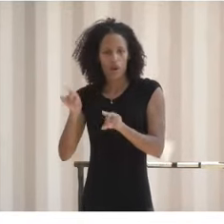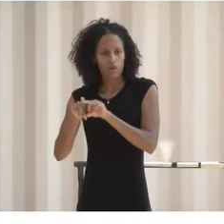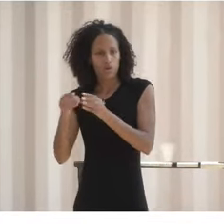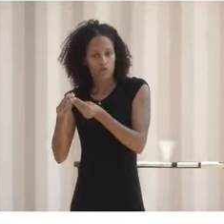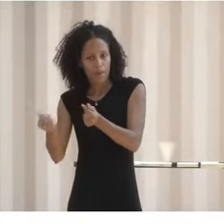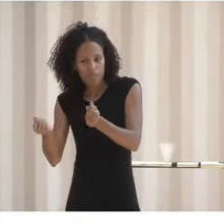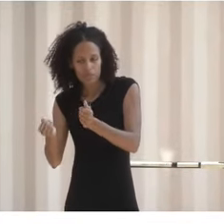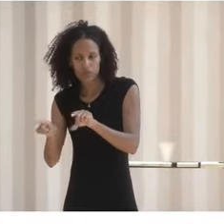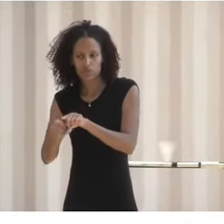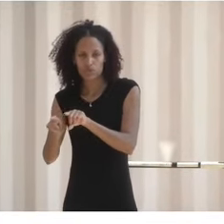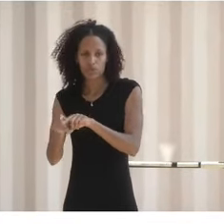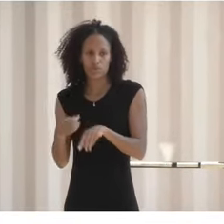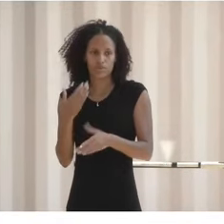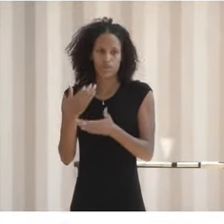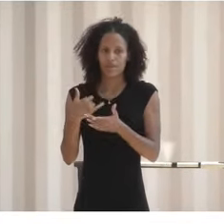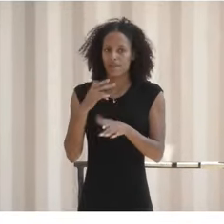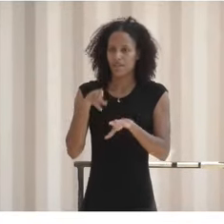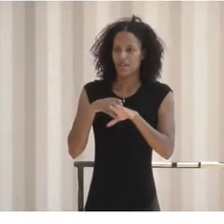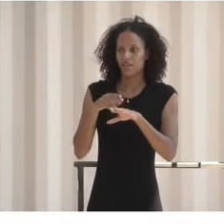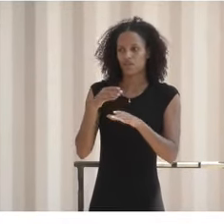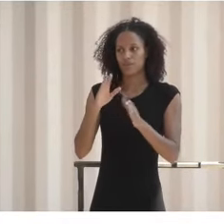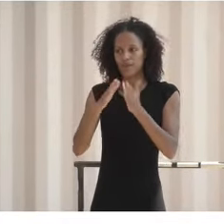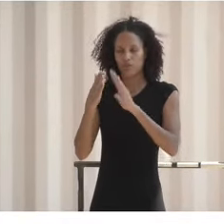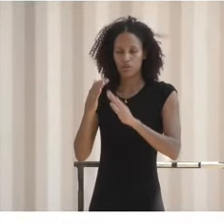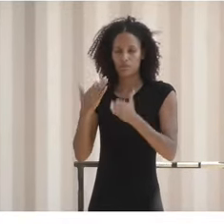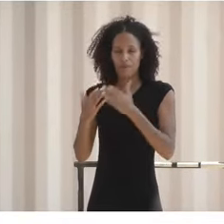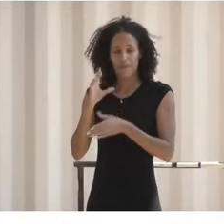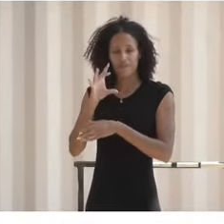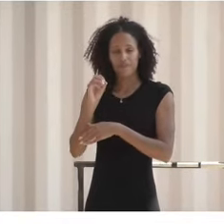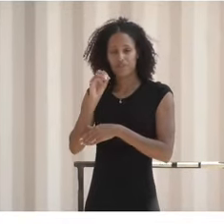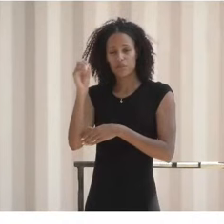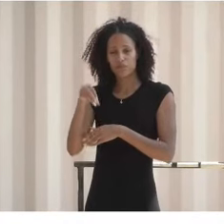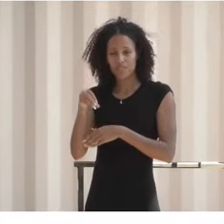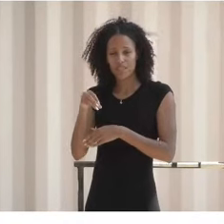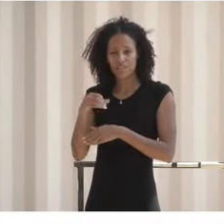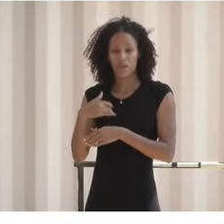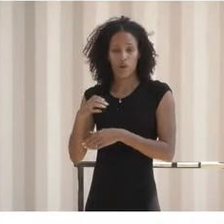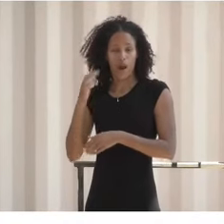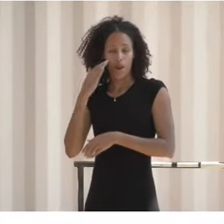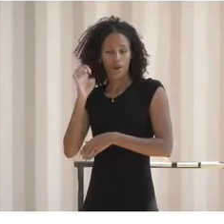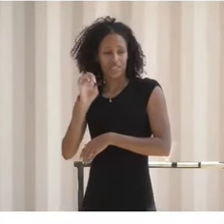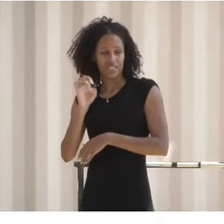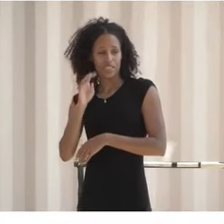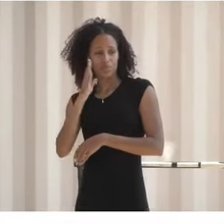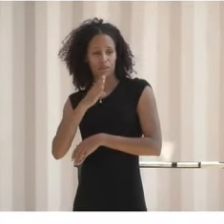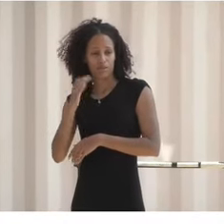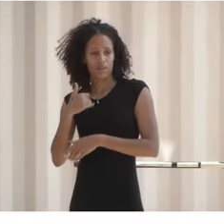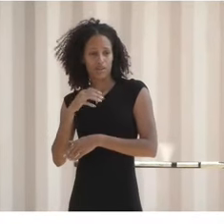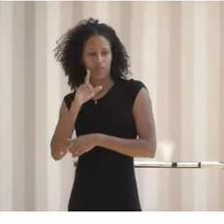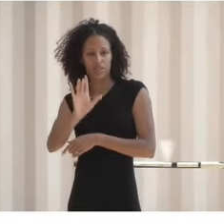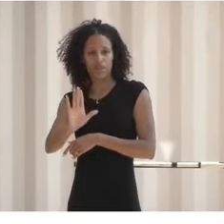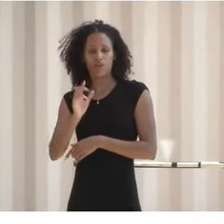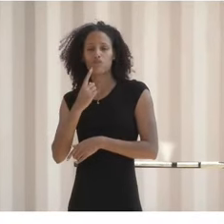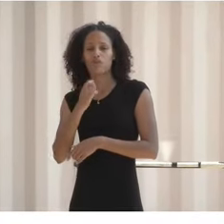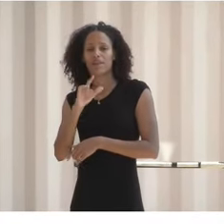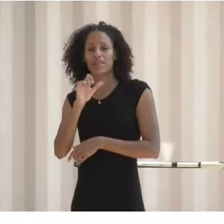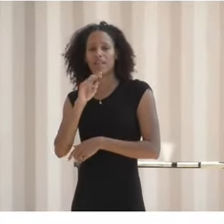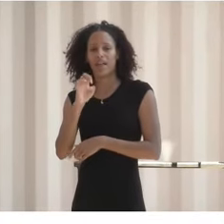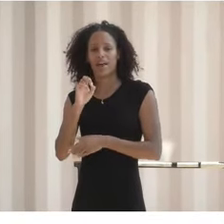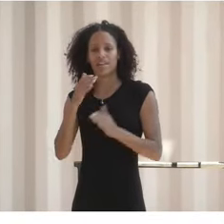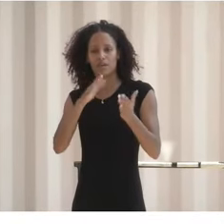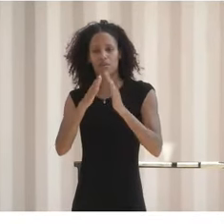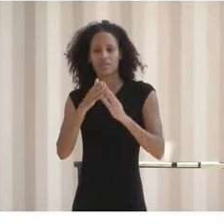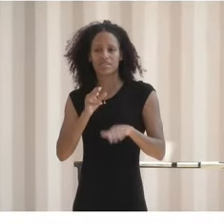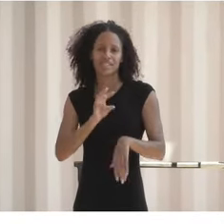neighborhoods may have as much as 50% tree canopy cover, East Baltimore's redline neighborhoods have as little as 6%, which means that on a